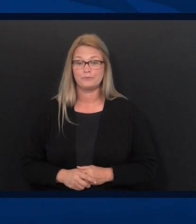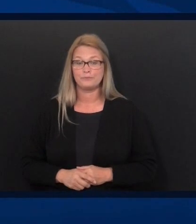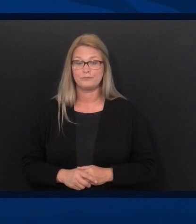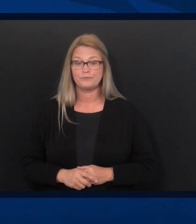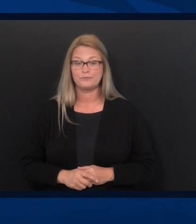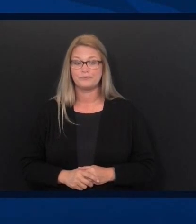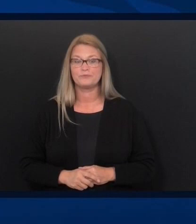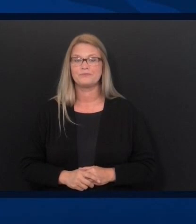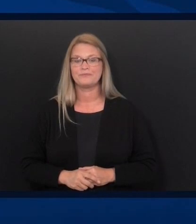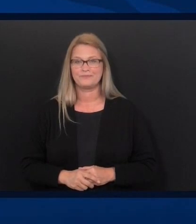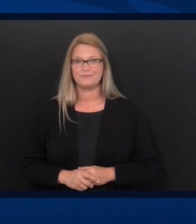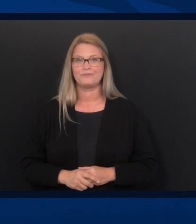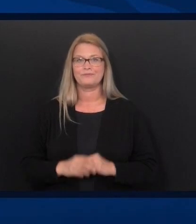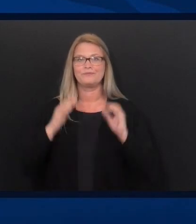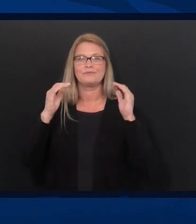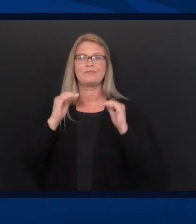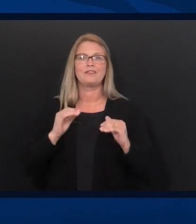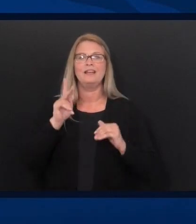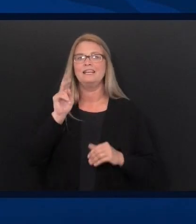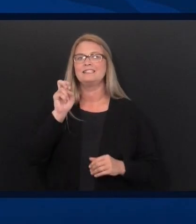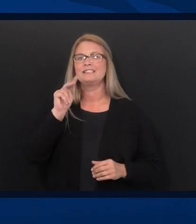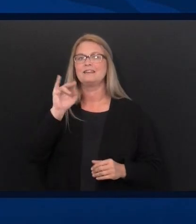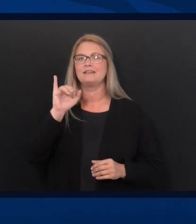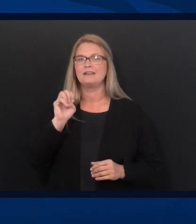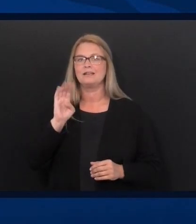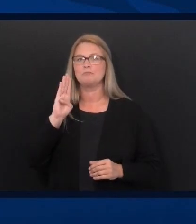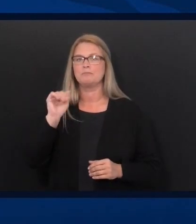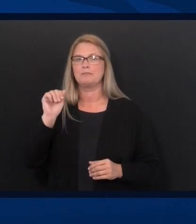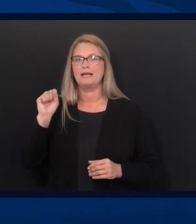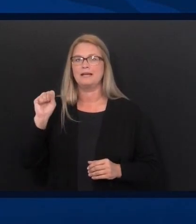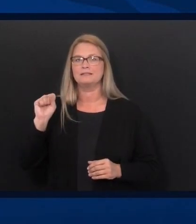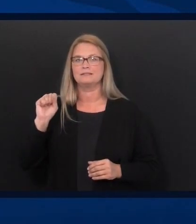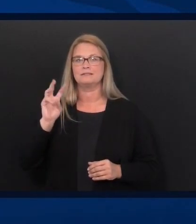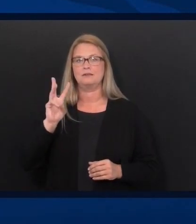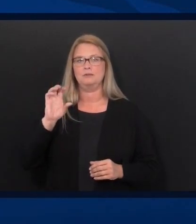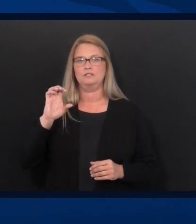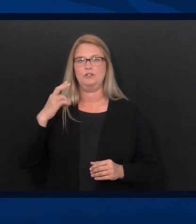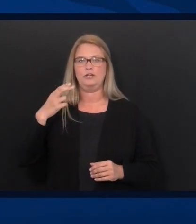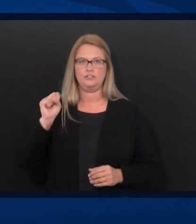All right, thank you, Steve. Next, we'll go to Kenny Bass with WCHS Channel 8 and Fox 11.